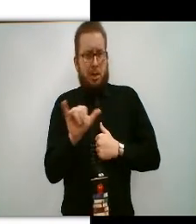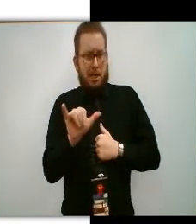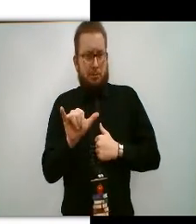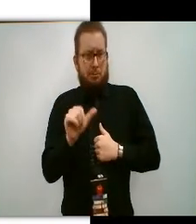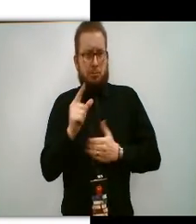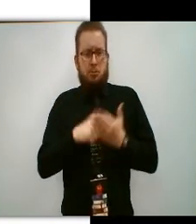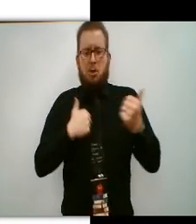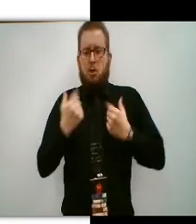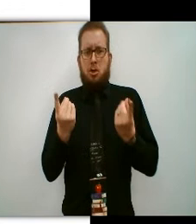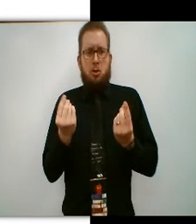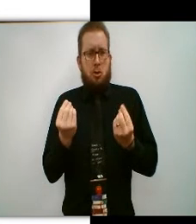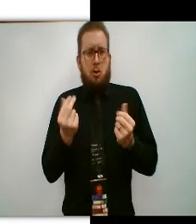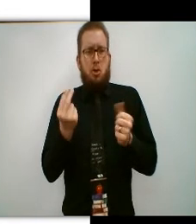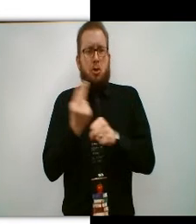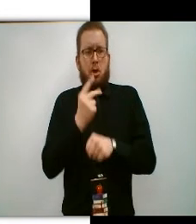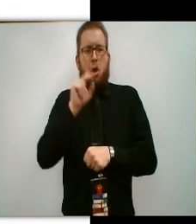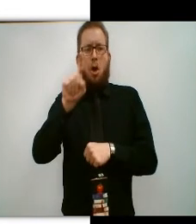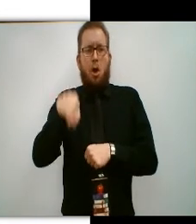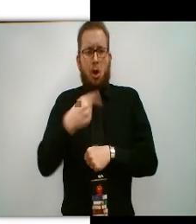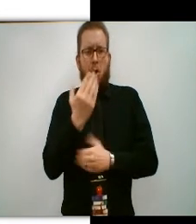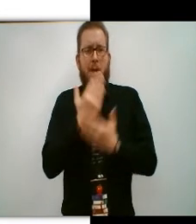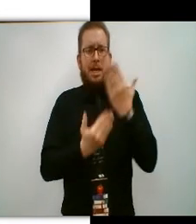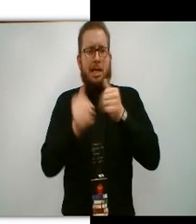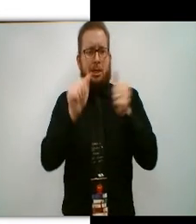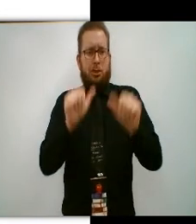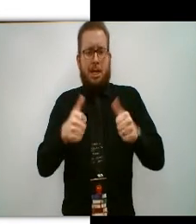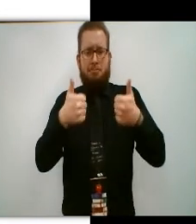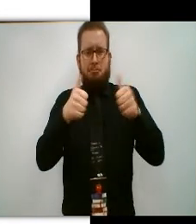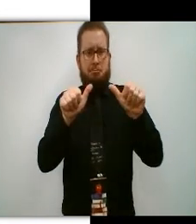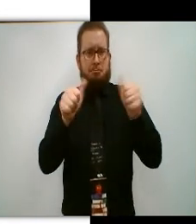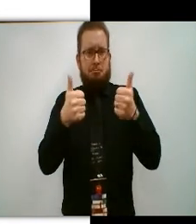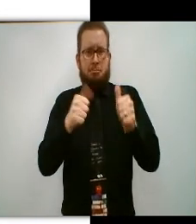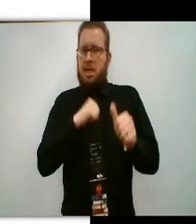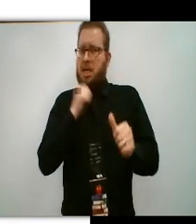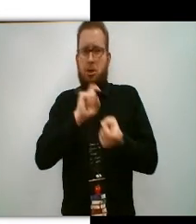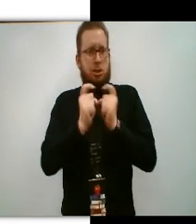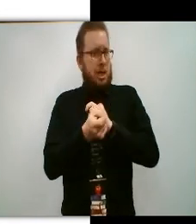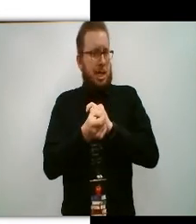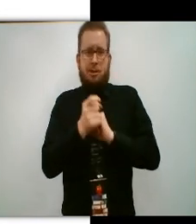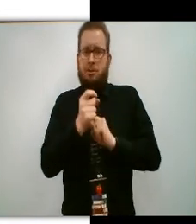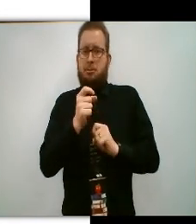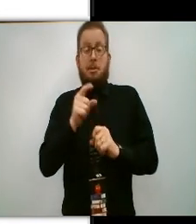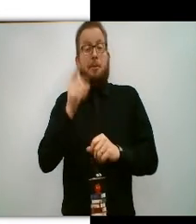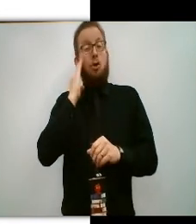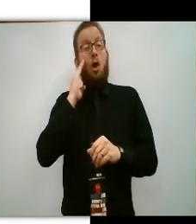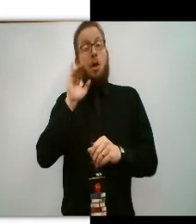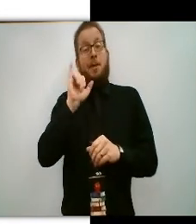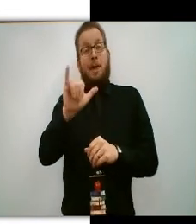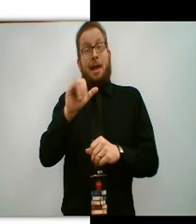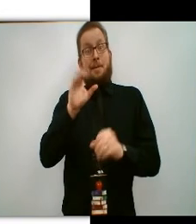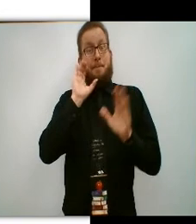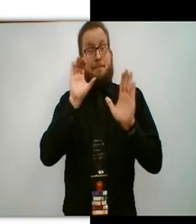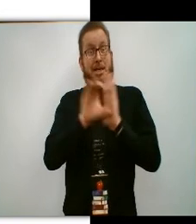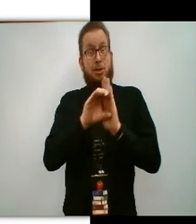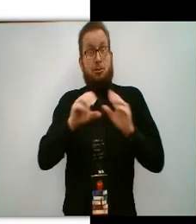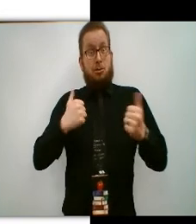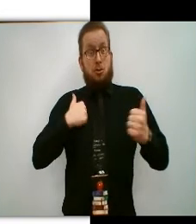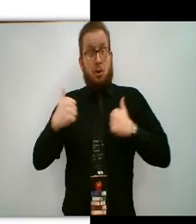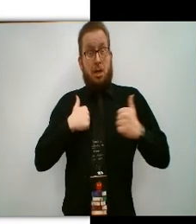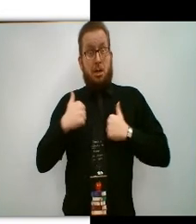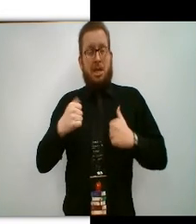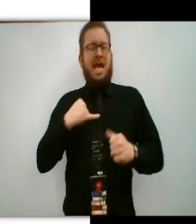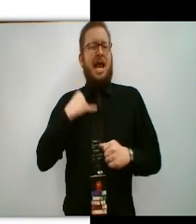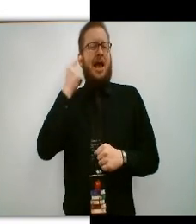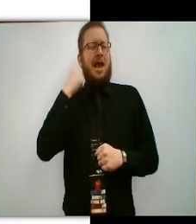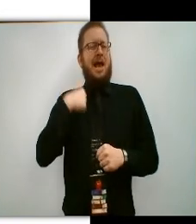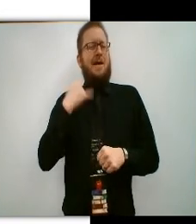I'm going to explain what the gorilla looks like, what the gorilla does, using only one hand shape. I'm not going to change it. You